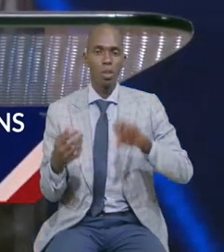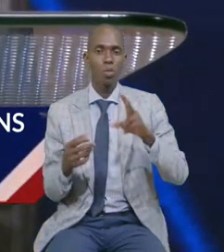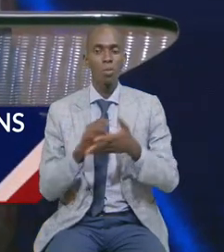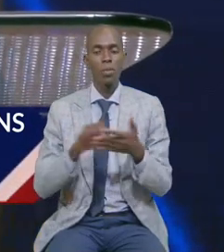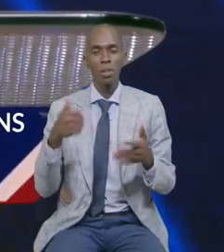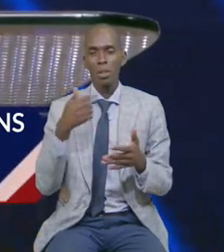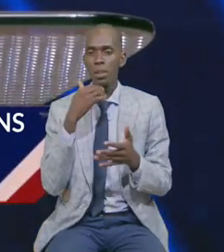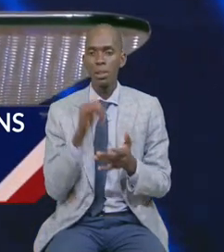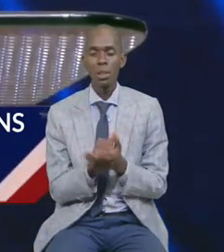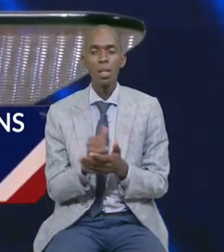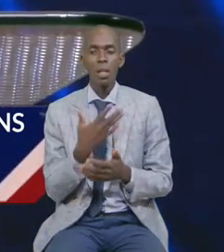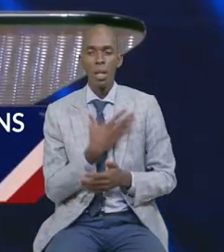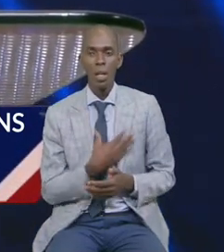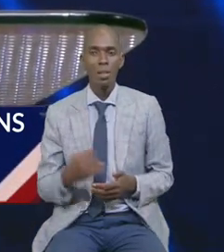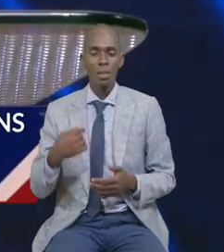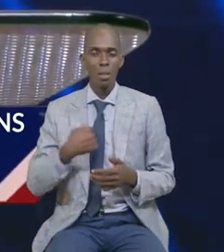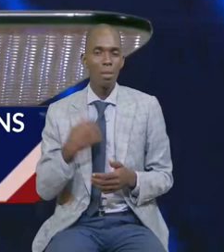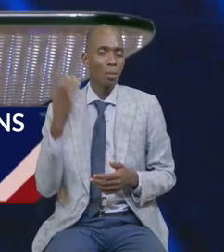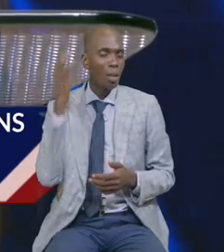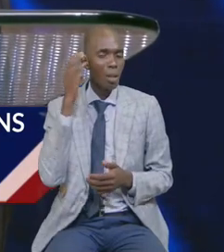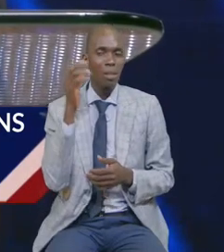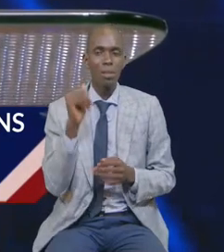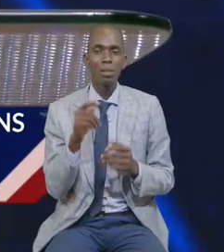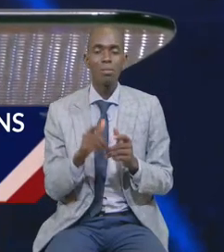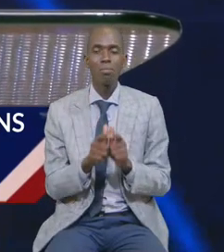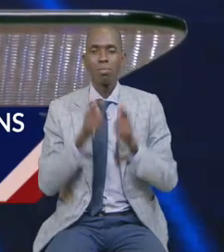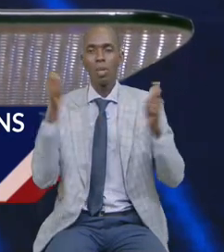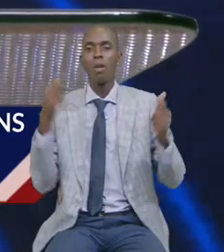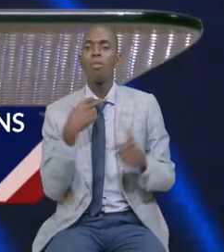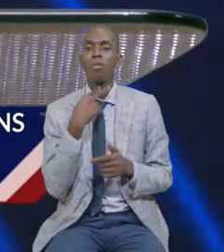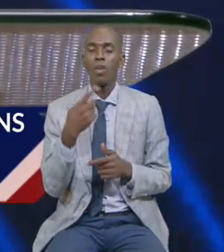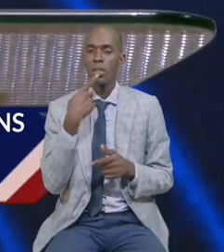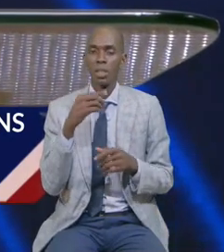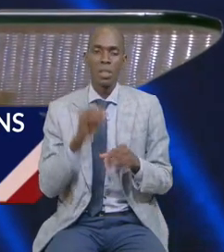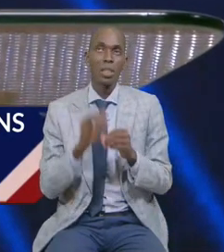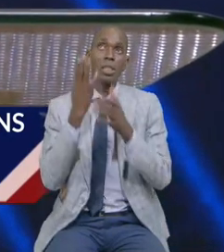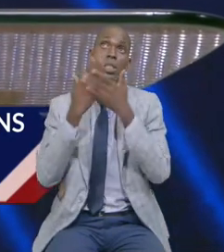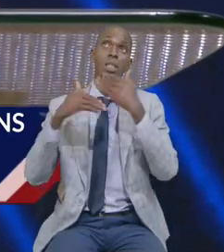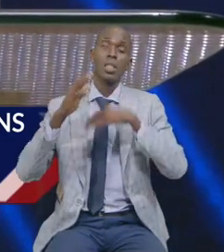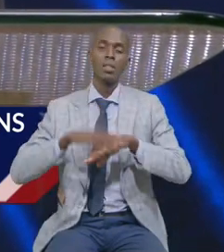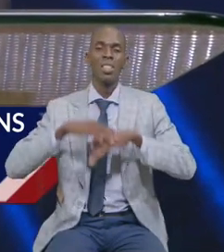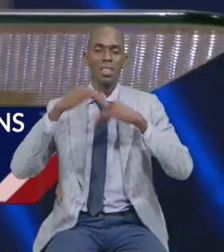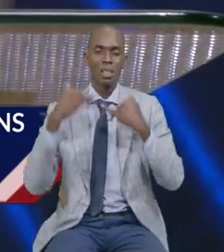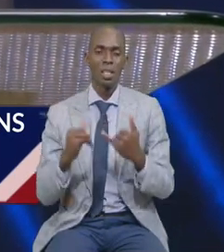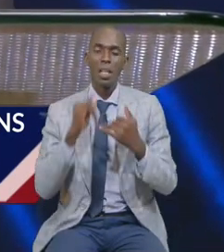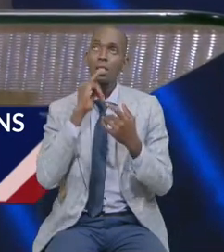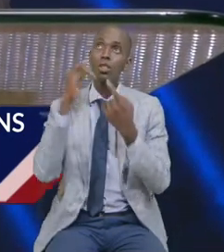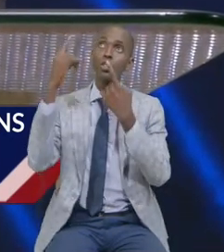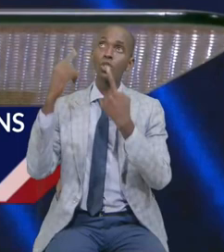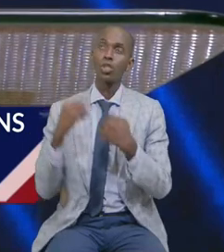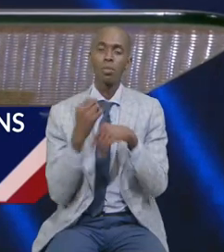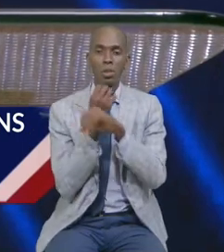I heard a loud voice saying, in heaven now is come salvation